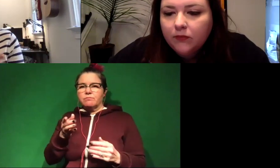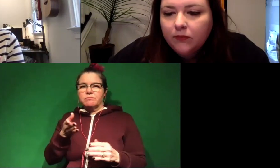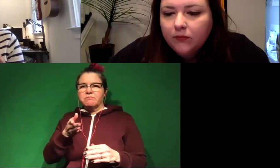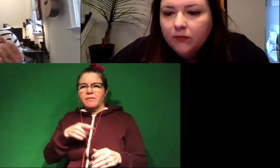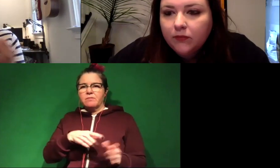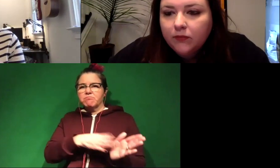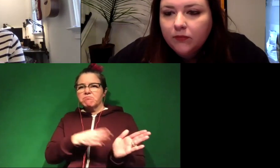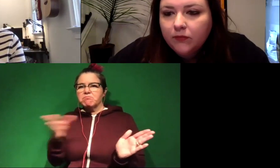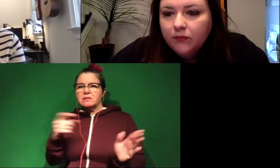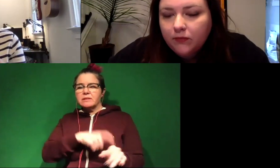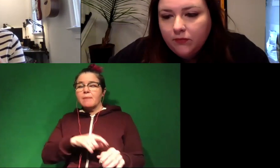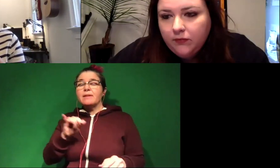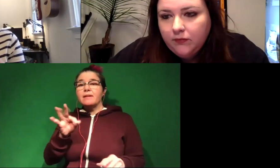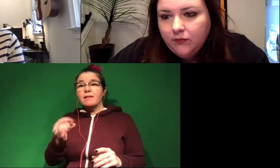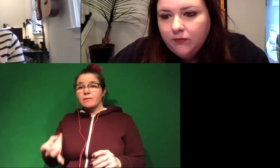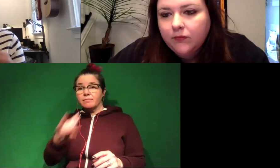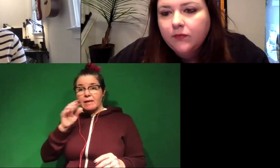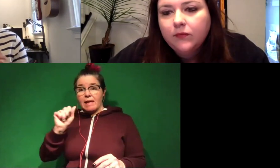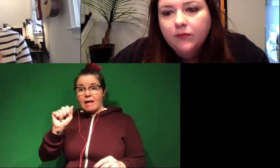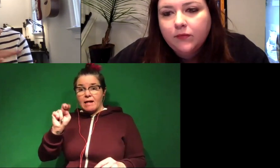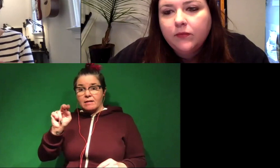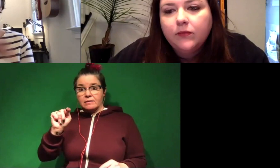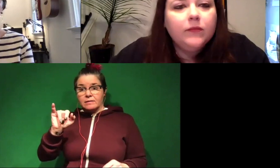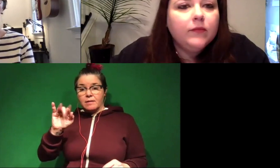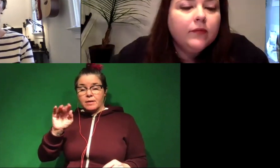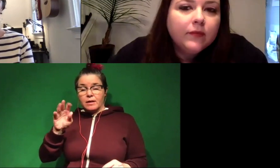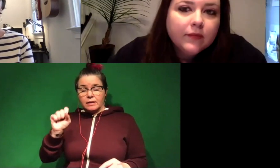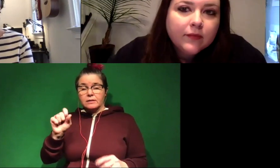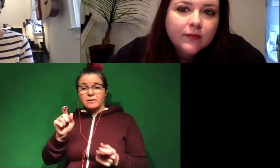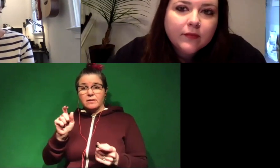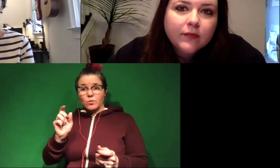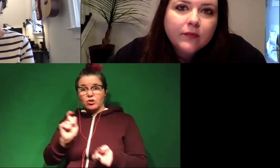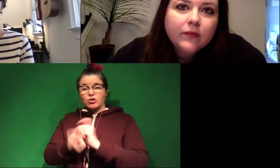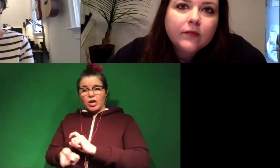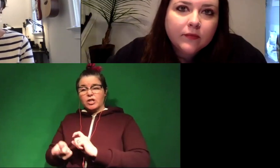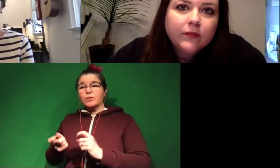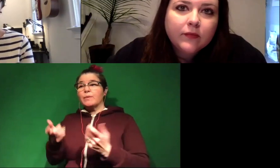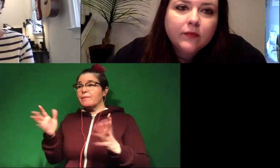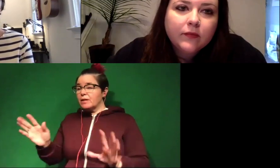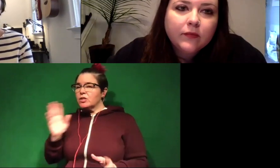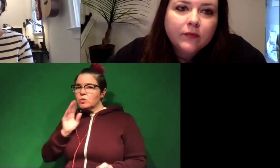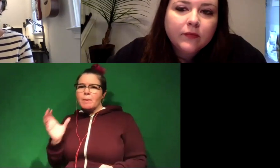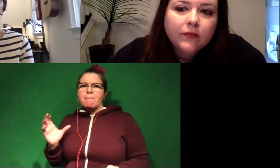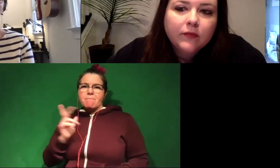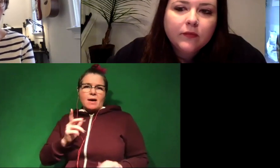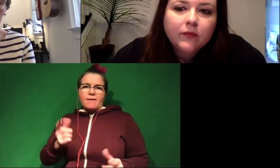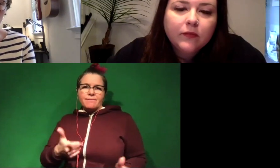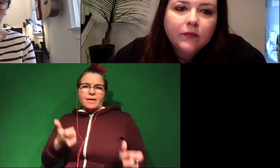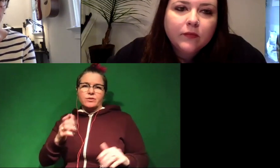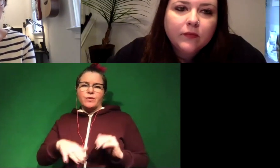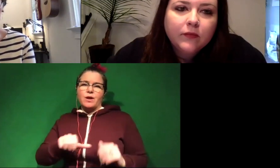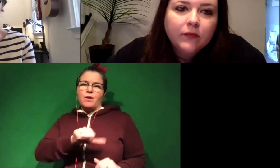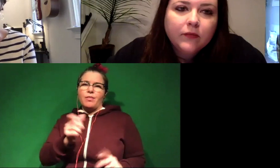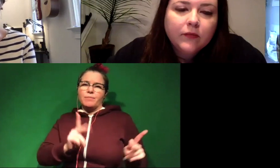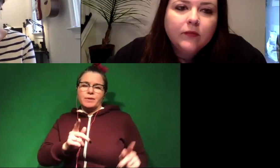changed by, like, say, an antibiotic treatment or something like that, it rebounds to their normal state much faster than people who don't eat a lot